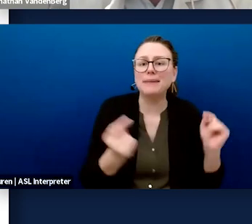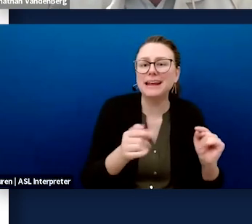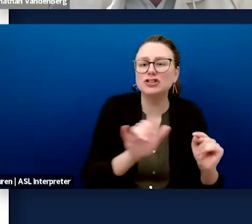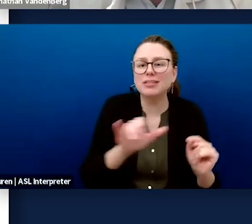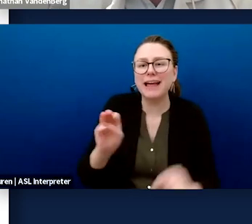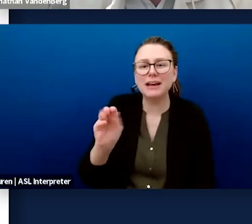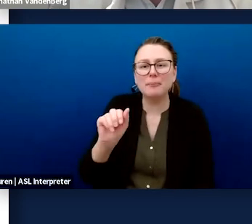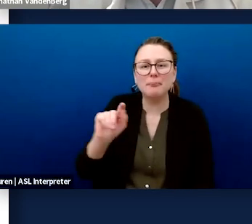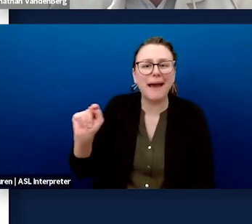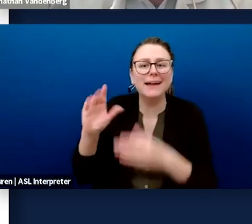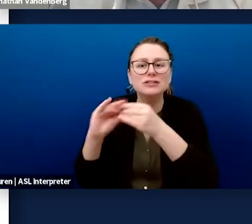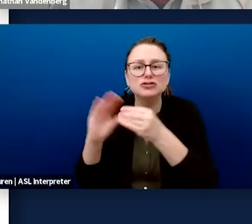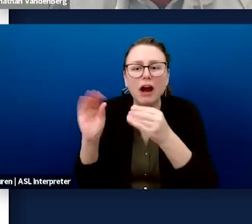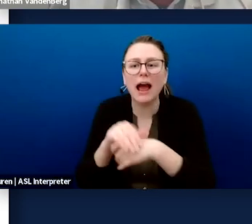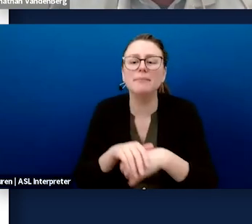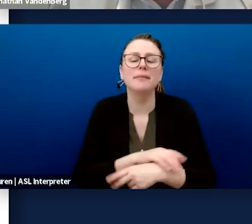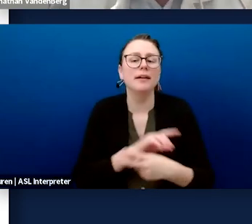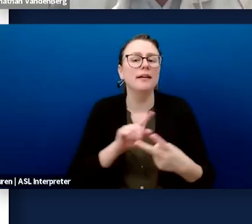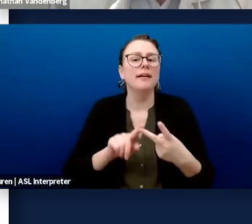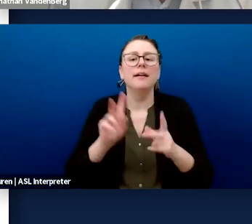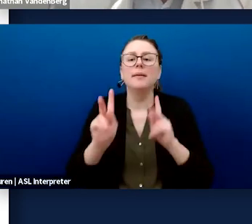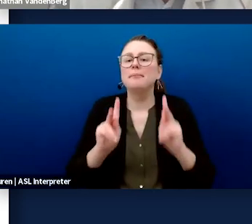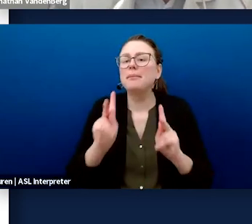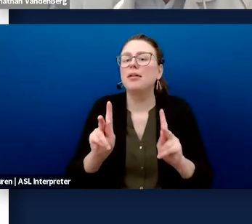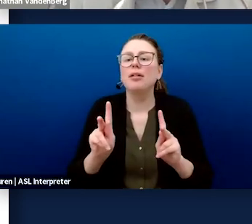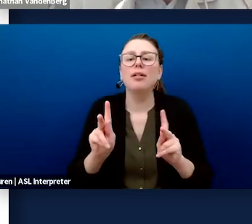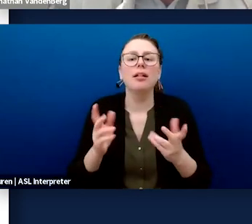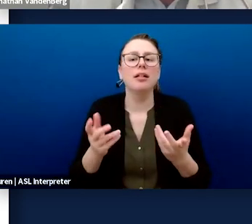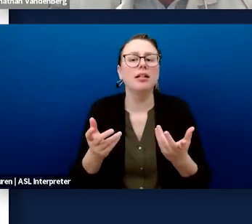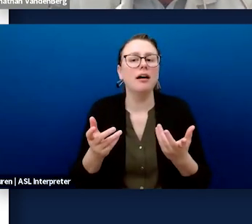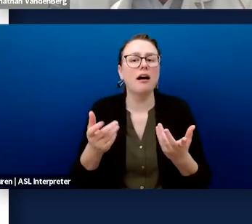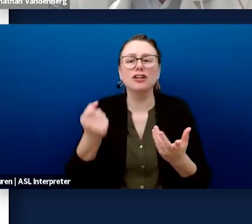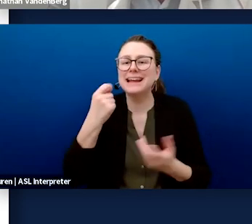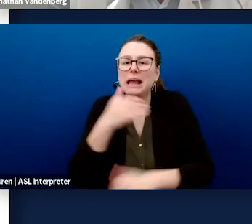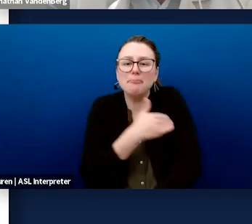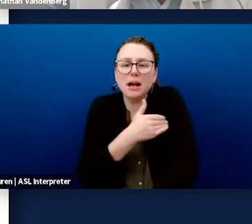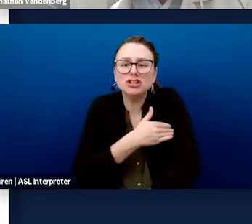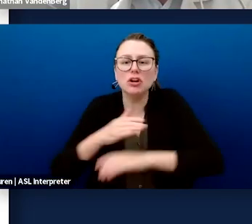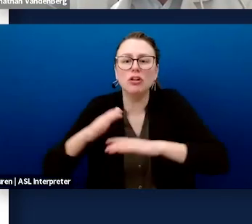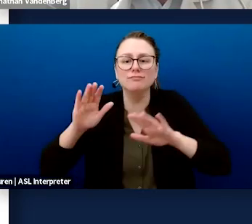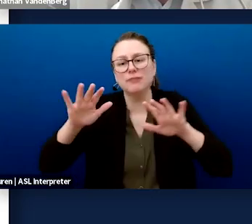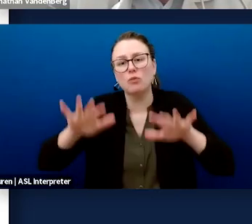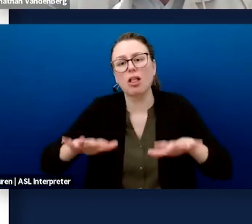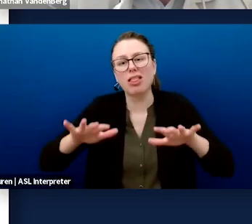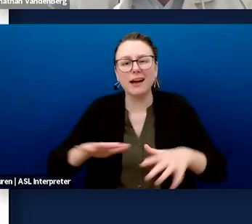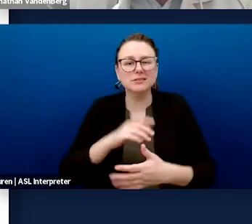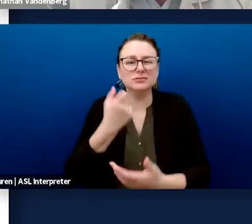are taking a lot of different muscle relaxers.